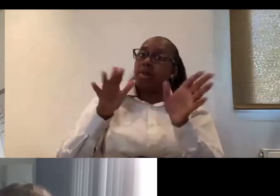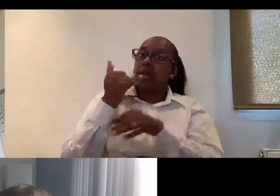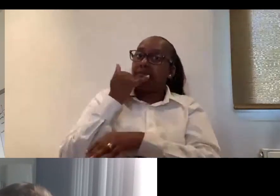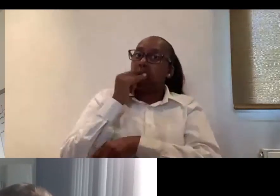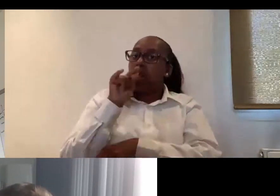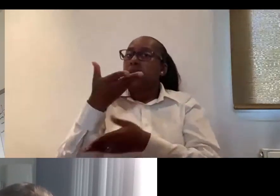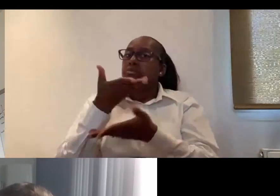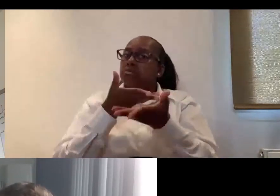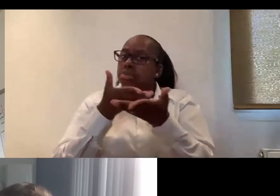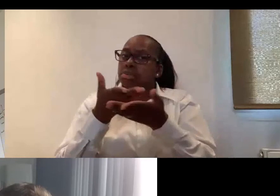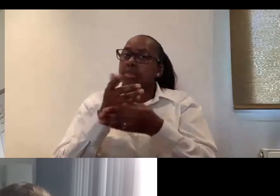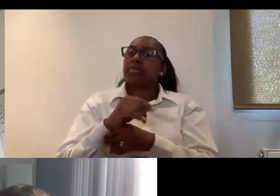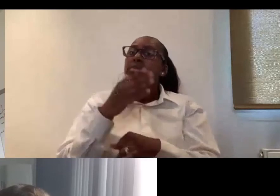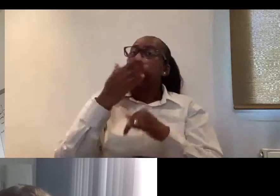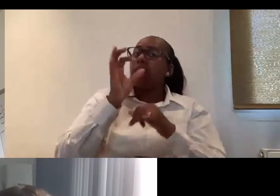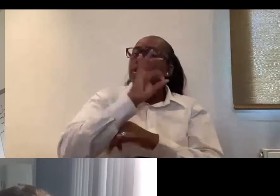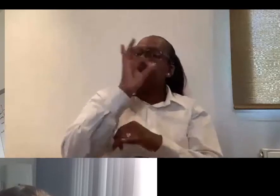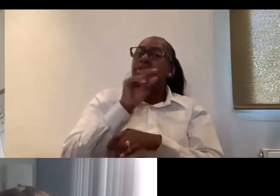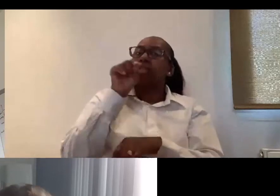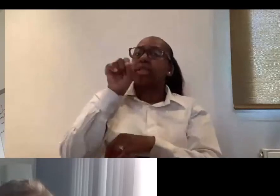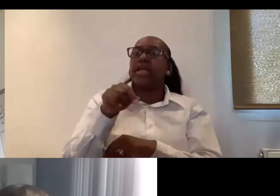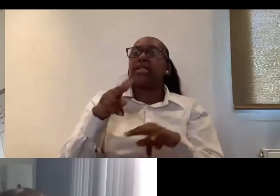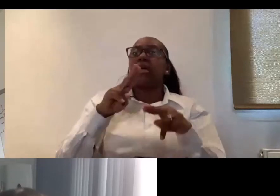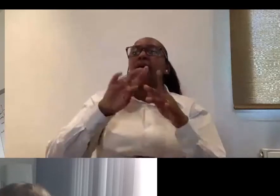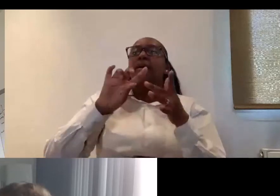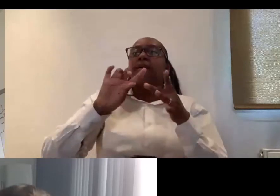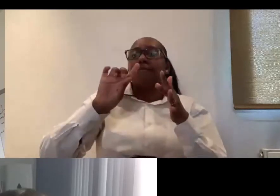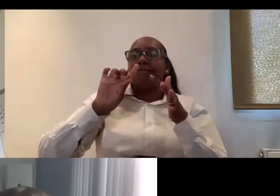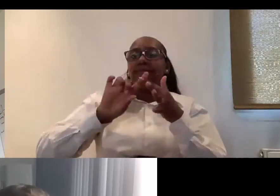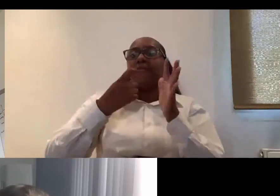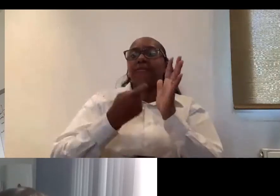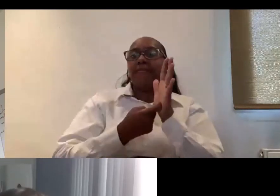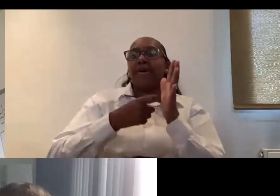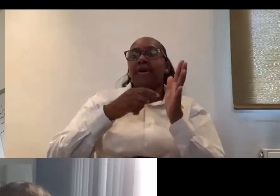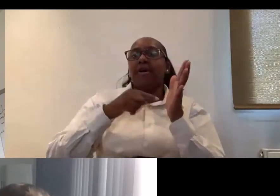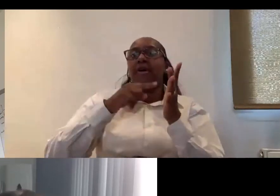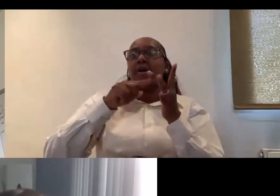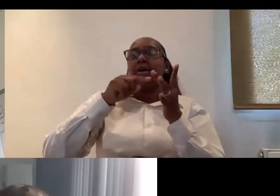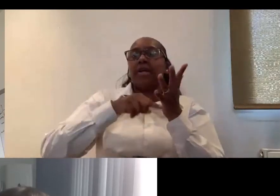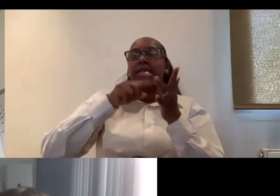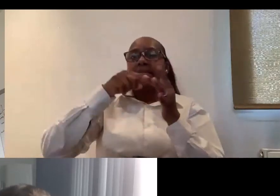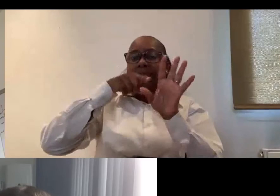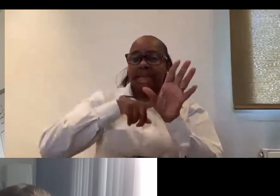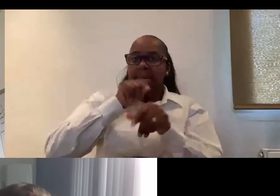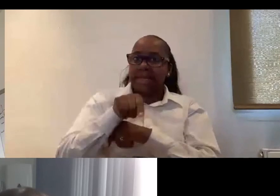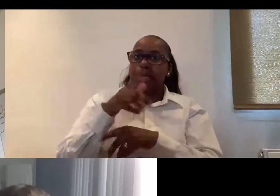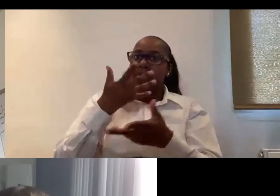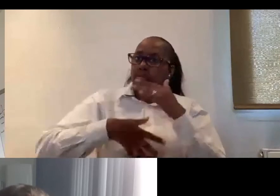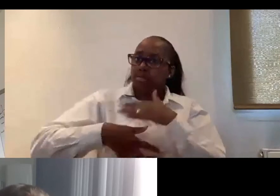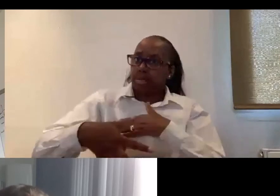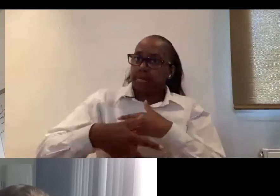okay. The last one's around fertility. So we get a lot of questions around fertility. I was wondering if you could comment on that.